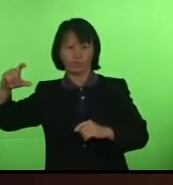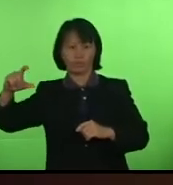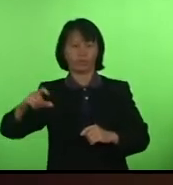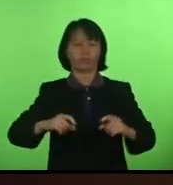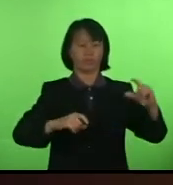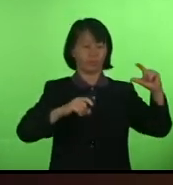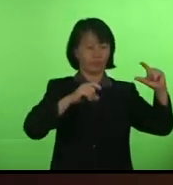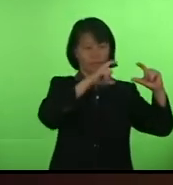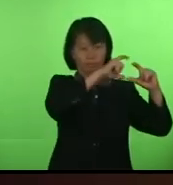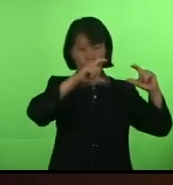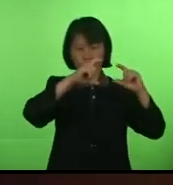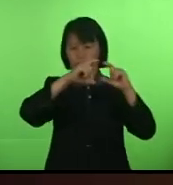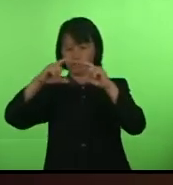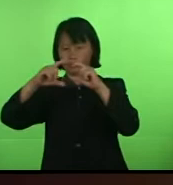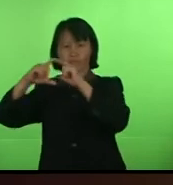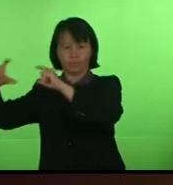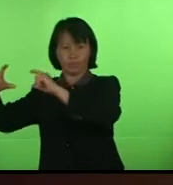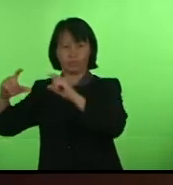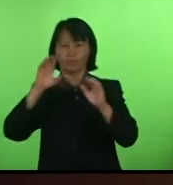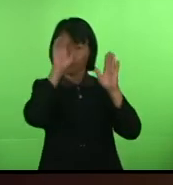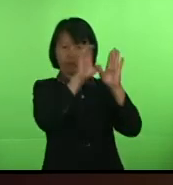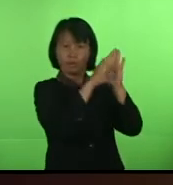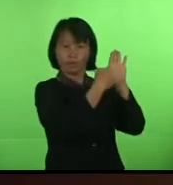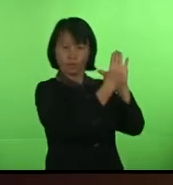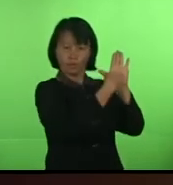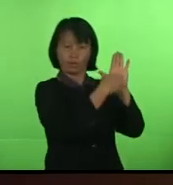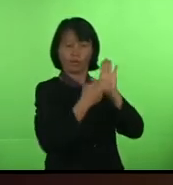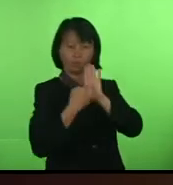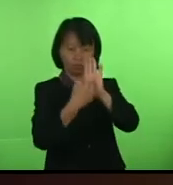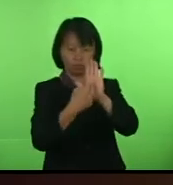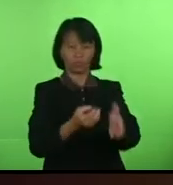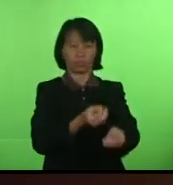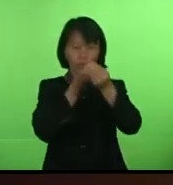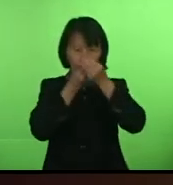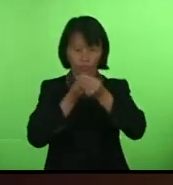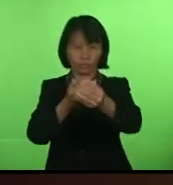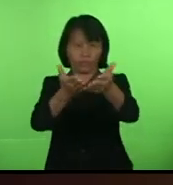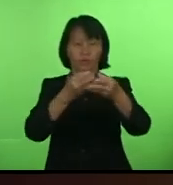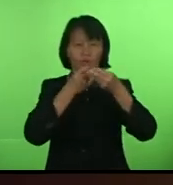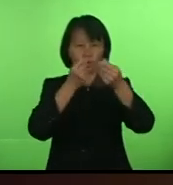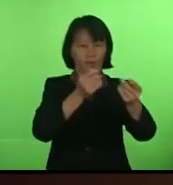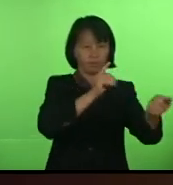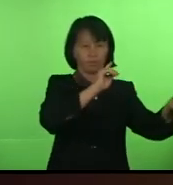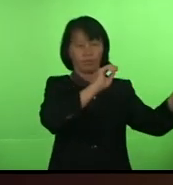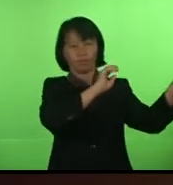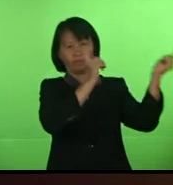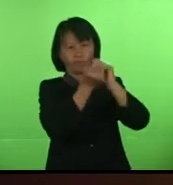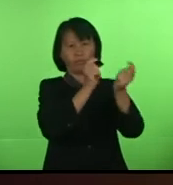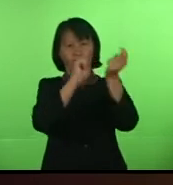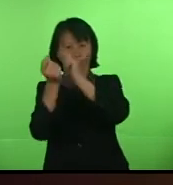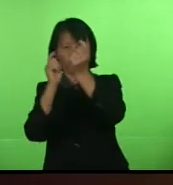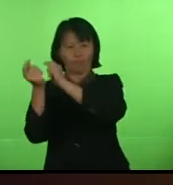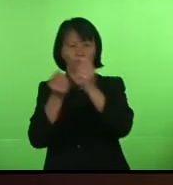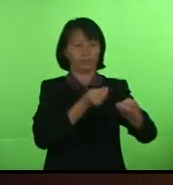Well, ladies and gentlemen, this diagram shows that information, yeah, is transmitted from an